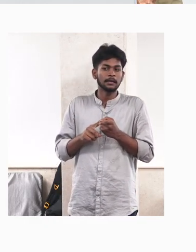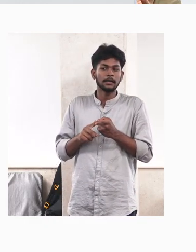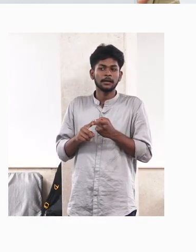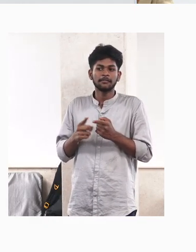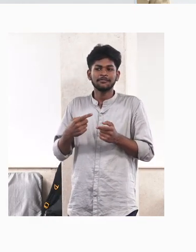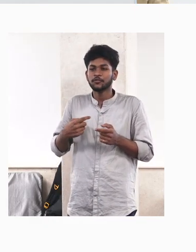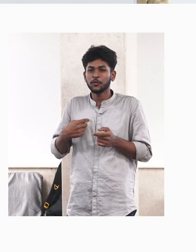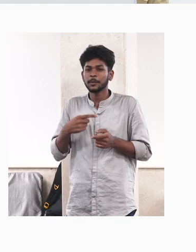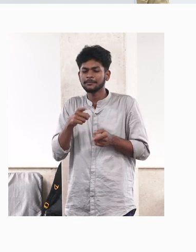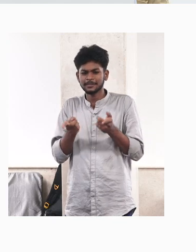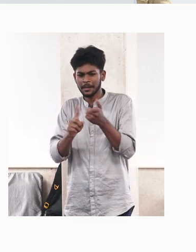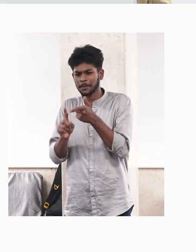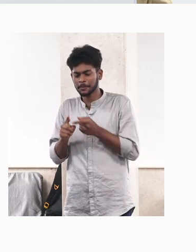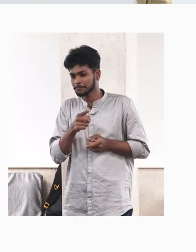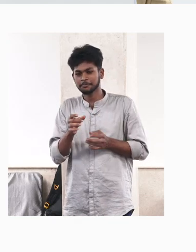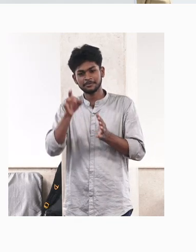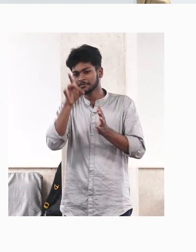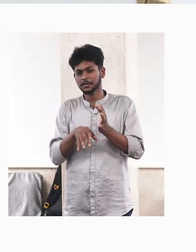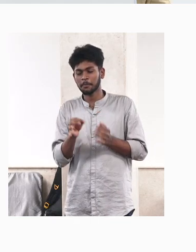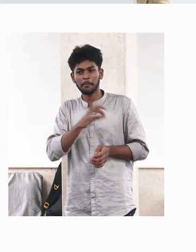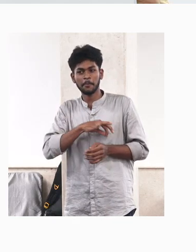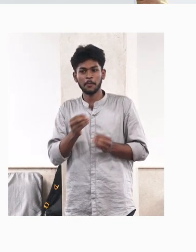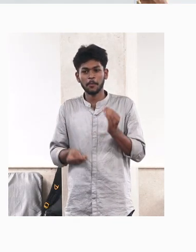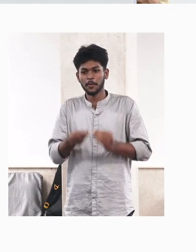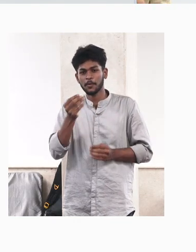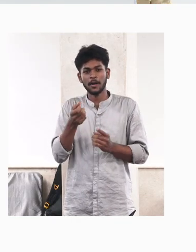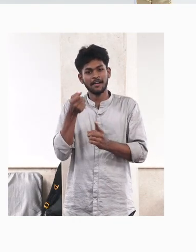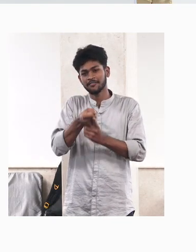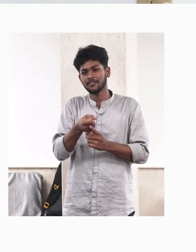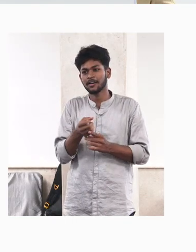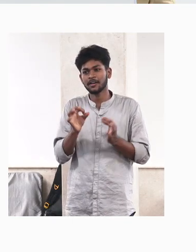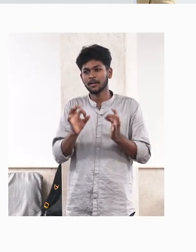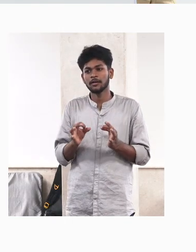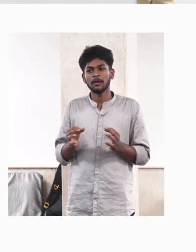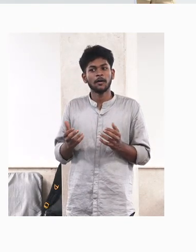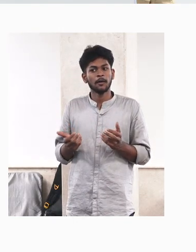for me, is very meaningful. I think each one of the good